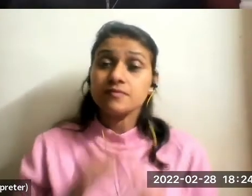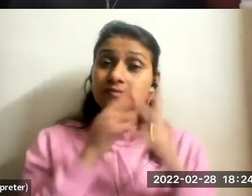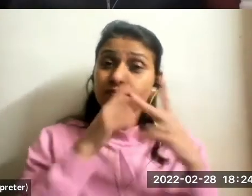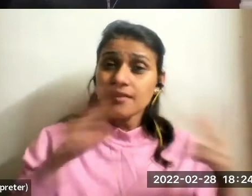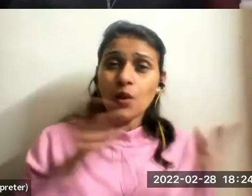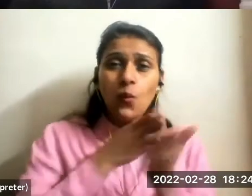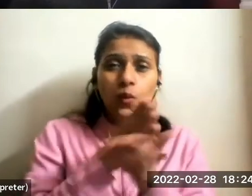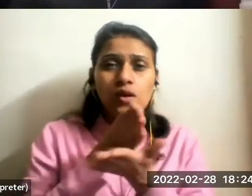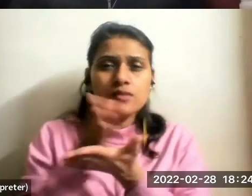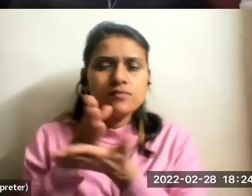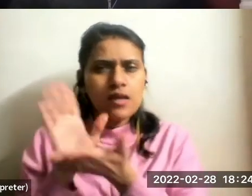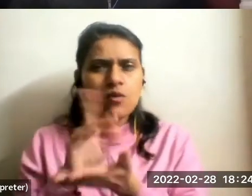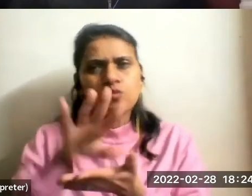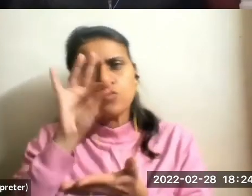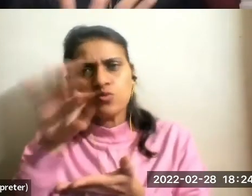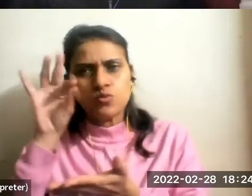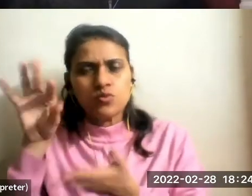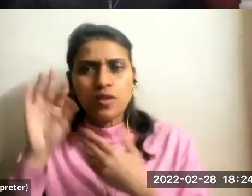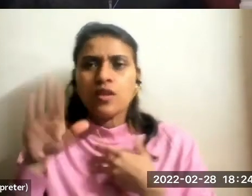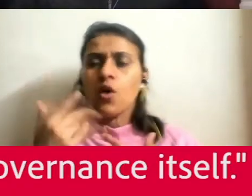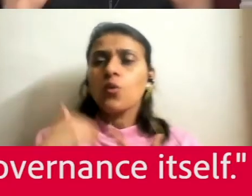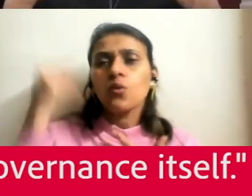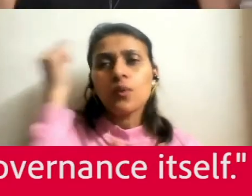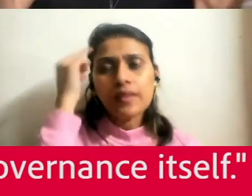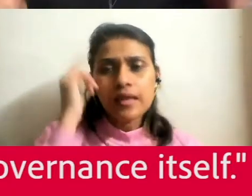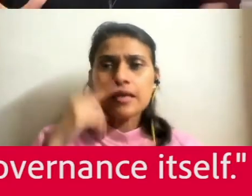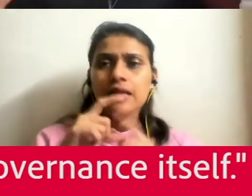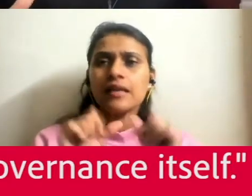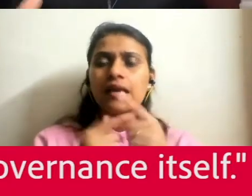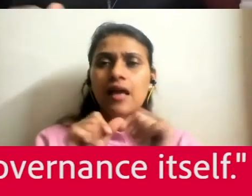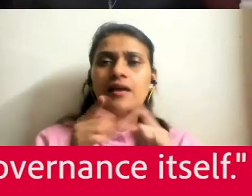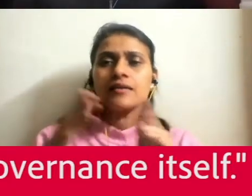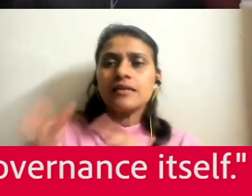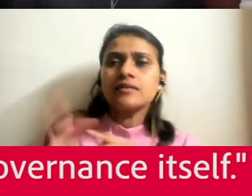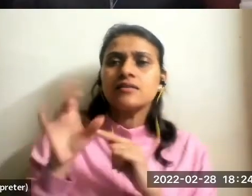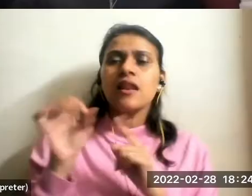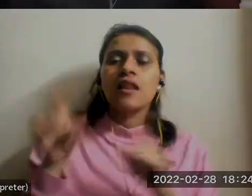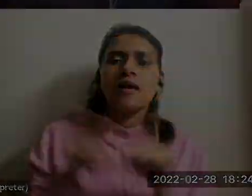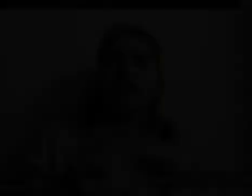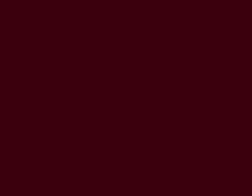going about it. I guess it ultimately depends on how you think about like data as an object of governance itself.